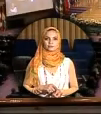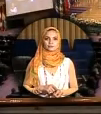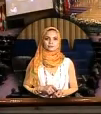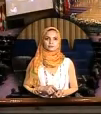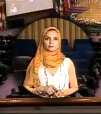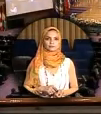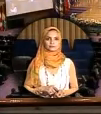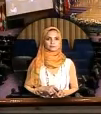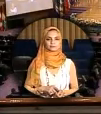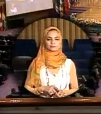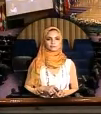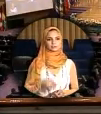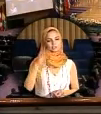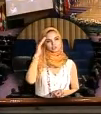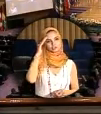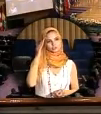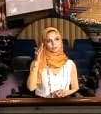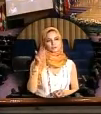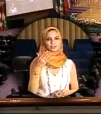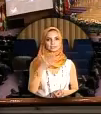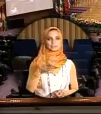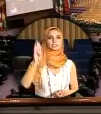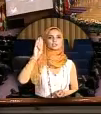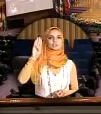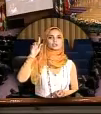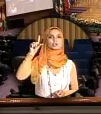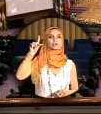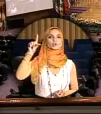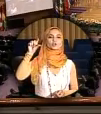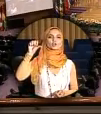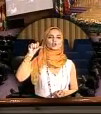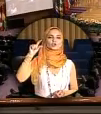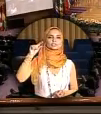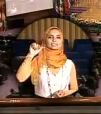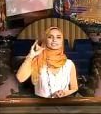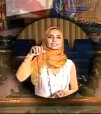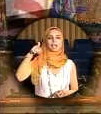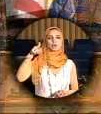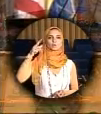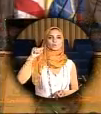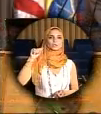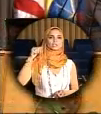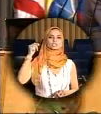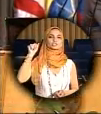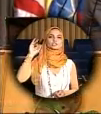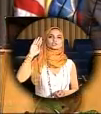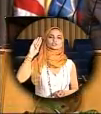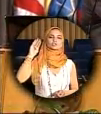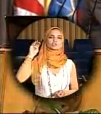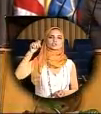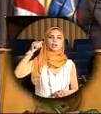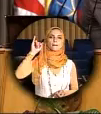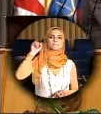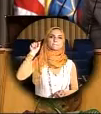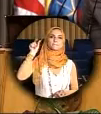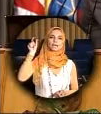Thank you, Claudio and Diamante. We've already started on Arabizing this and getting some good prices for each